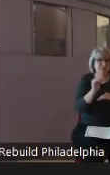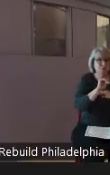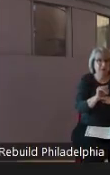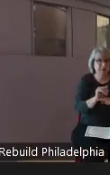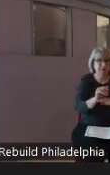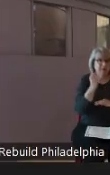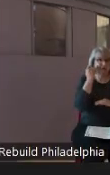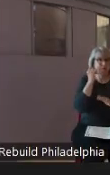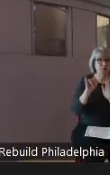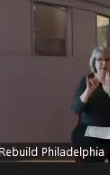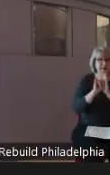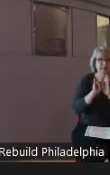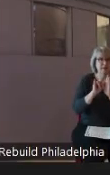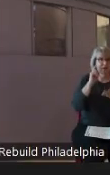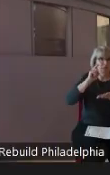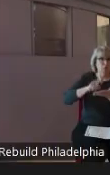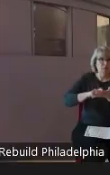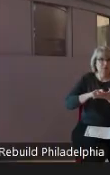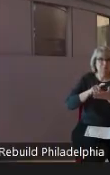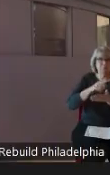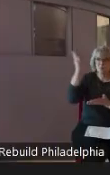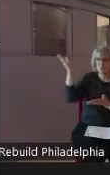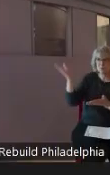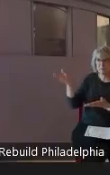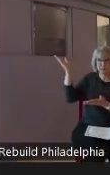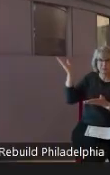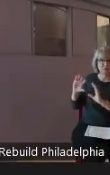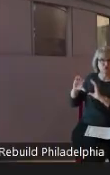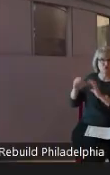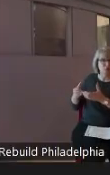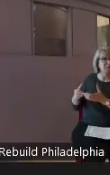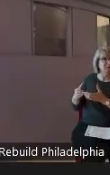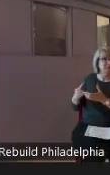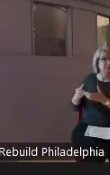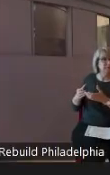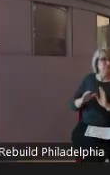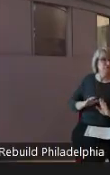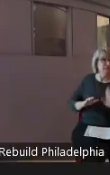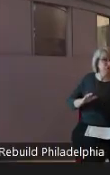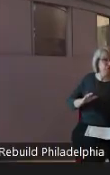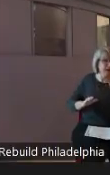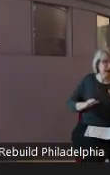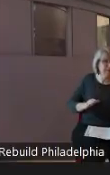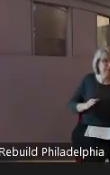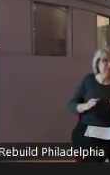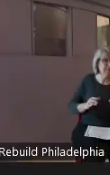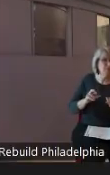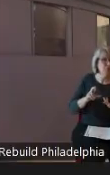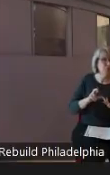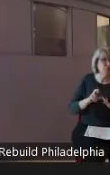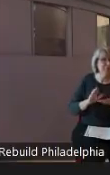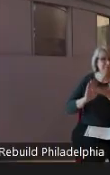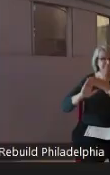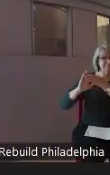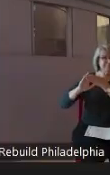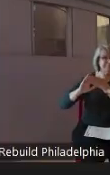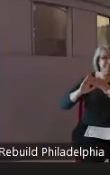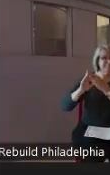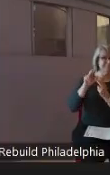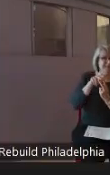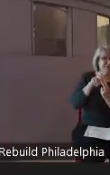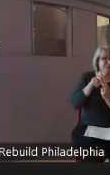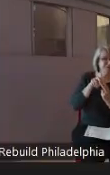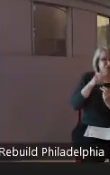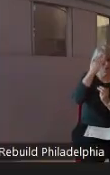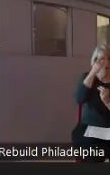you identify with one or more of these groups, please feel free to raise your hand or give a little silent applause